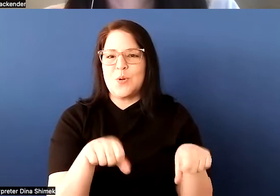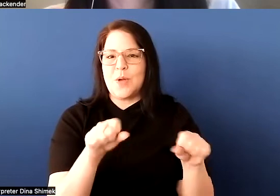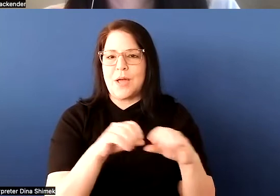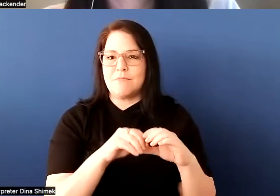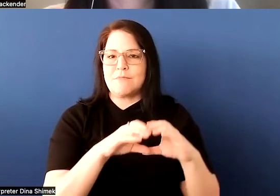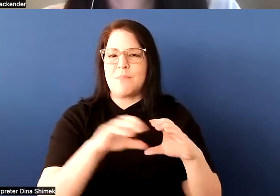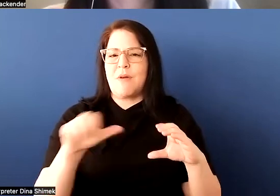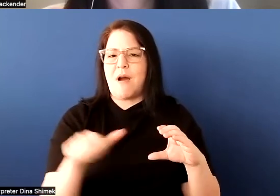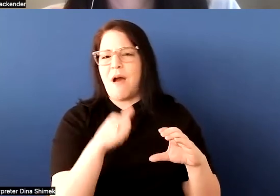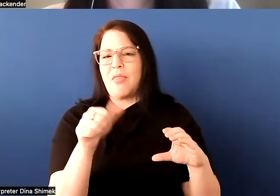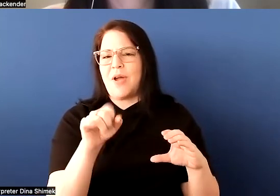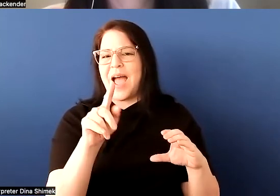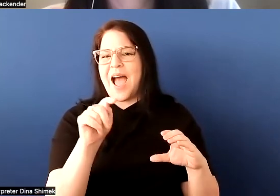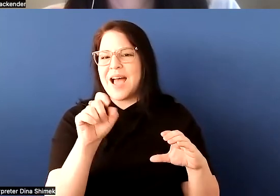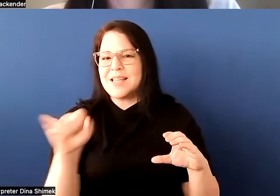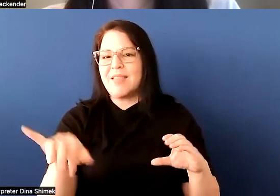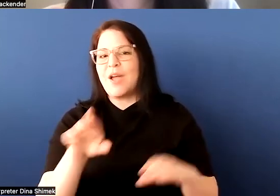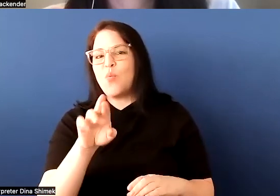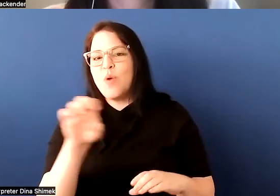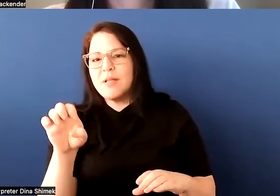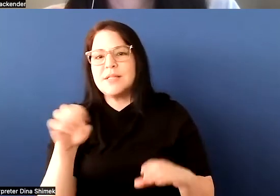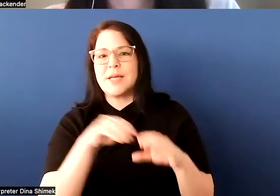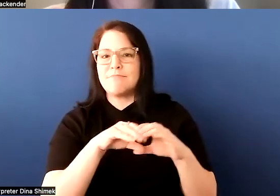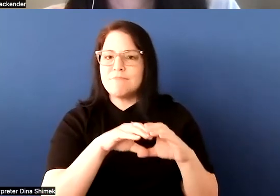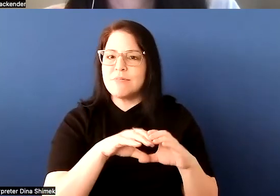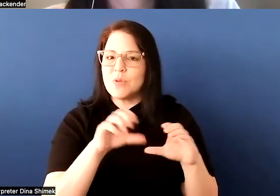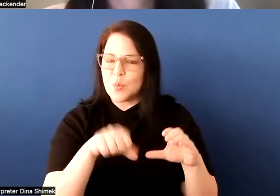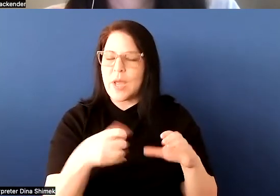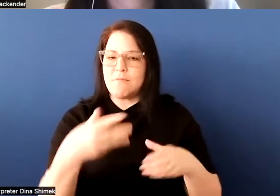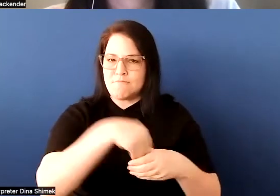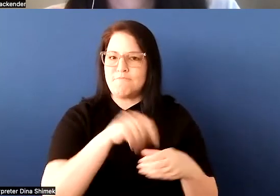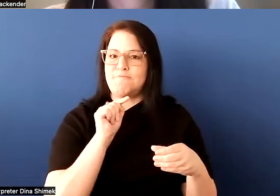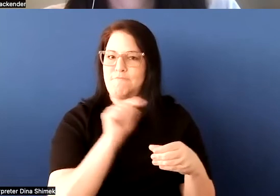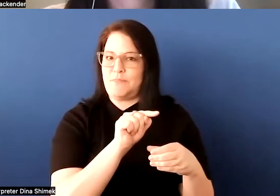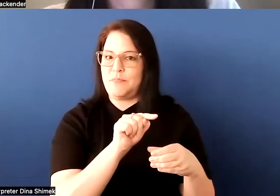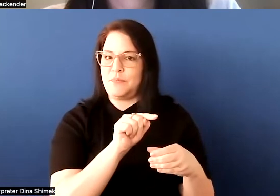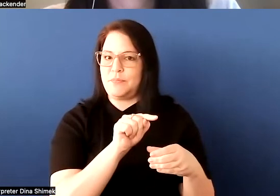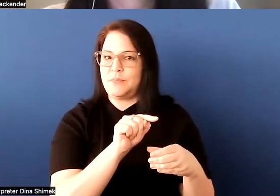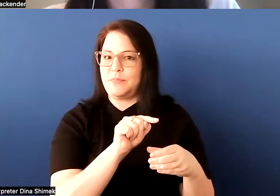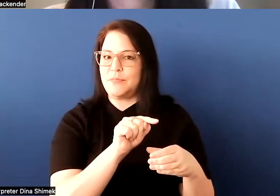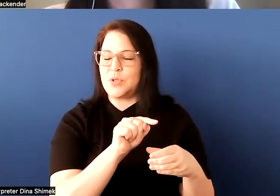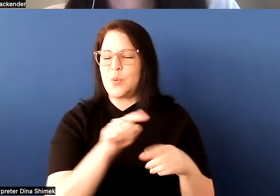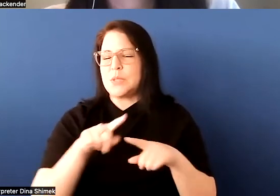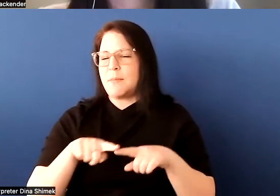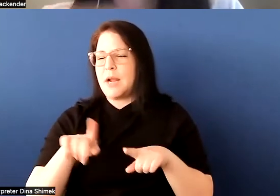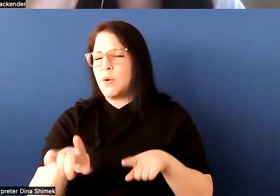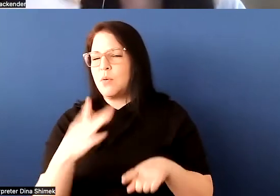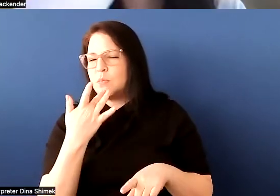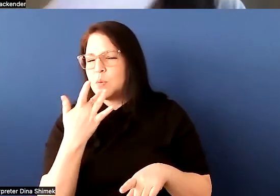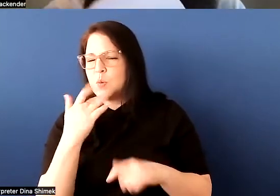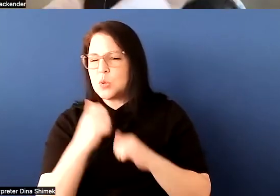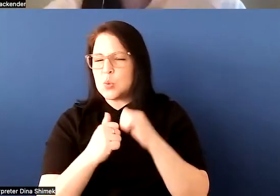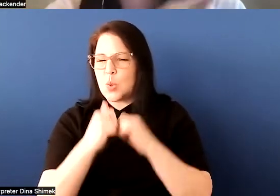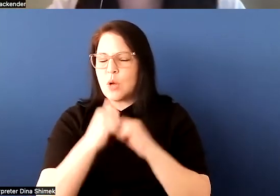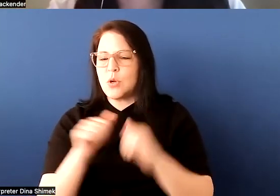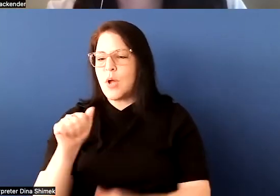other assets, such as real estate in the special needs trust. So depending on your structure, the ABLE